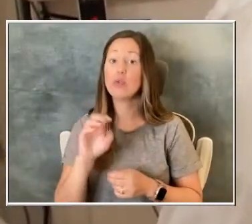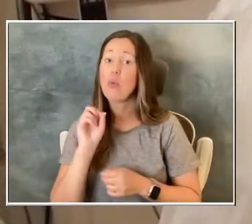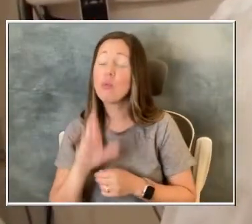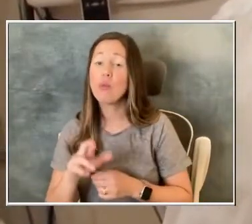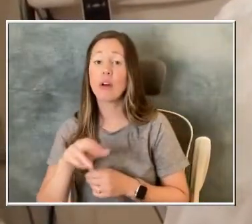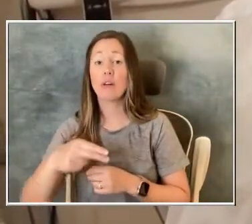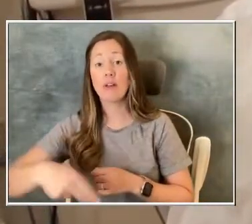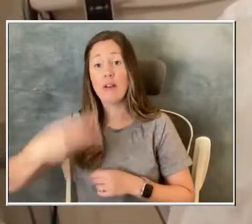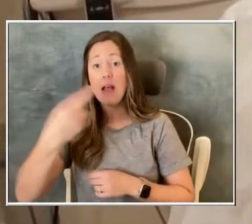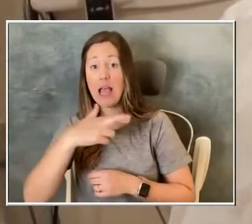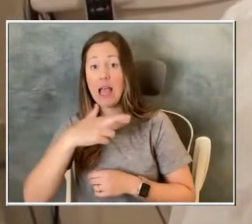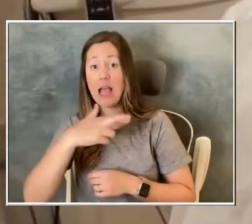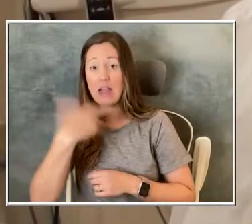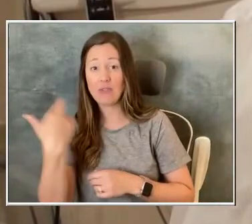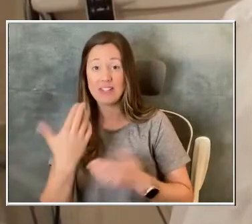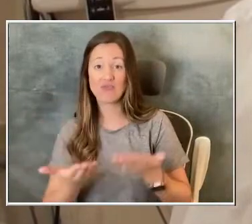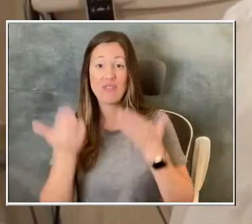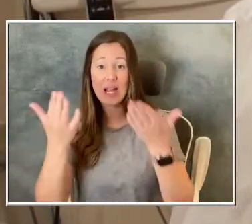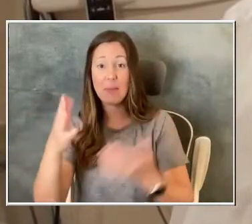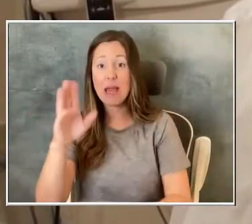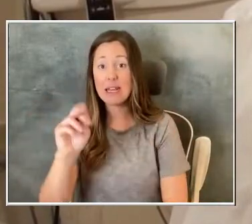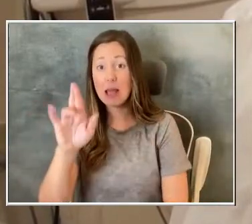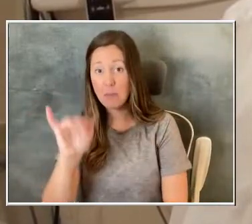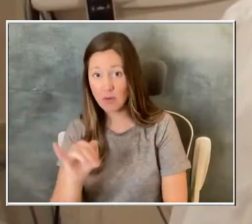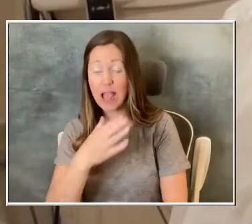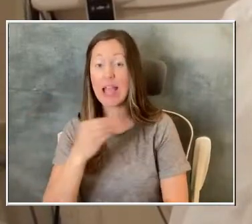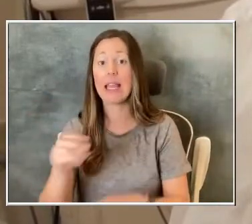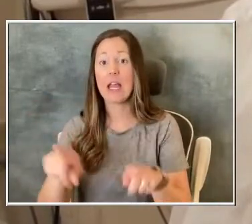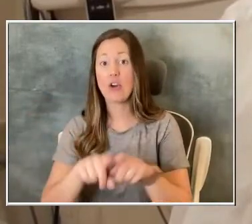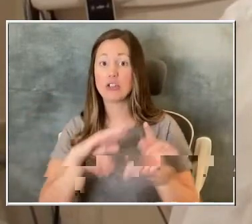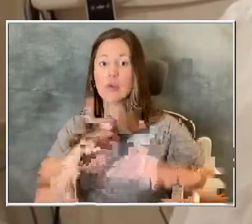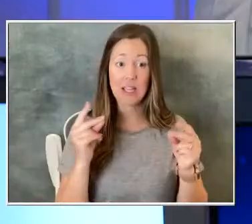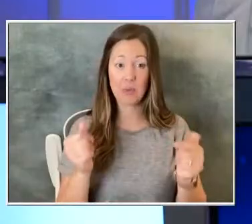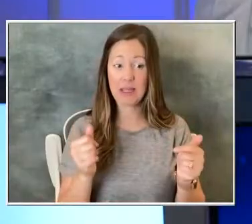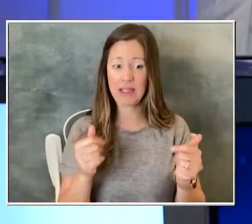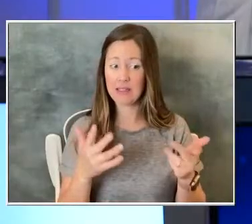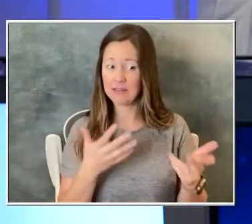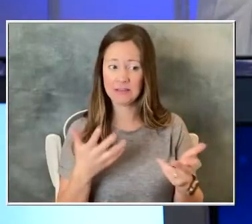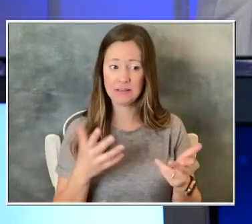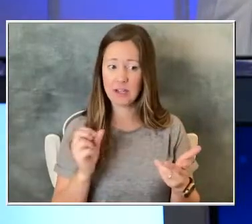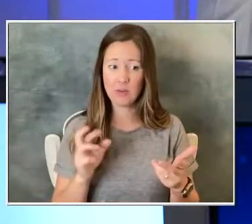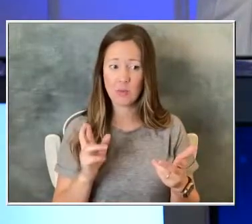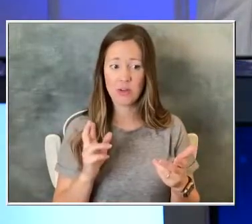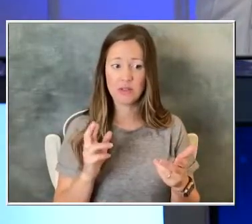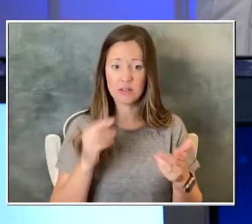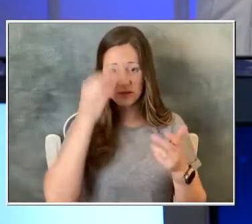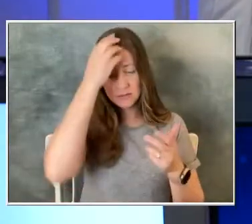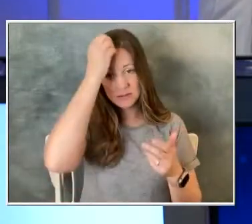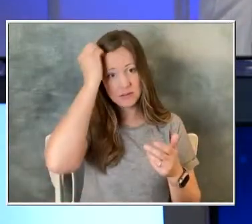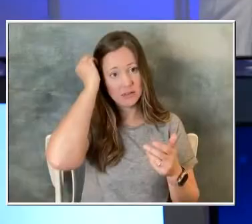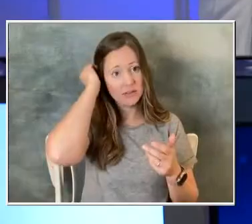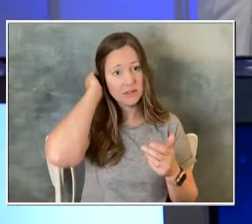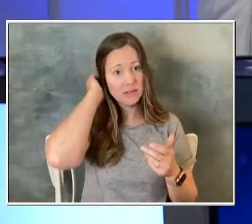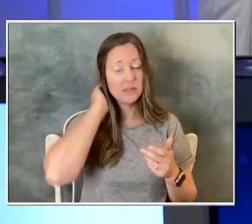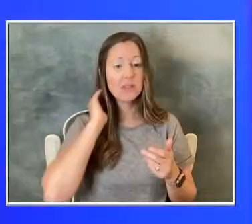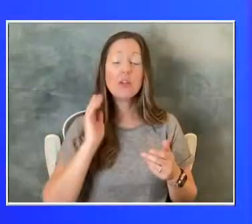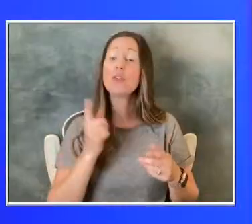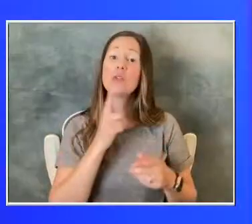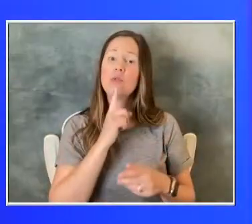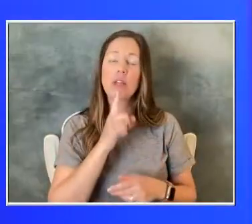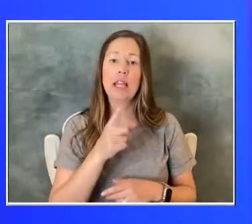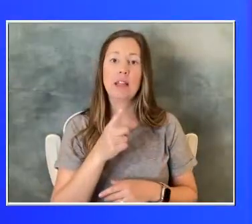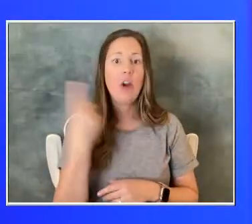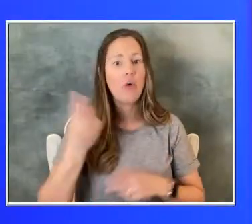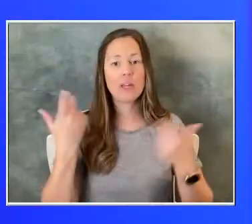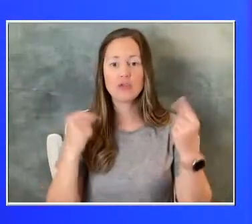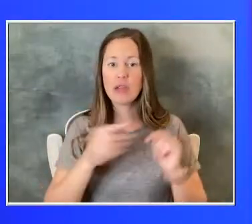every year in addition to their regular screening mammogram. So talk with your doctor. Then we've got you in here. We always do our best to get patients in.